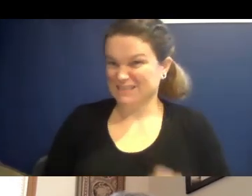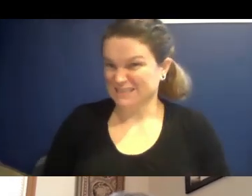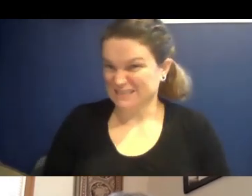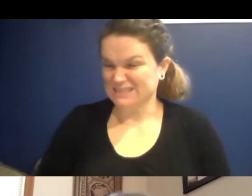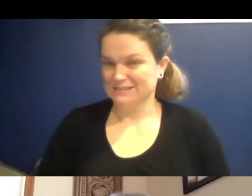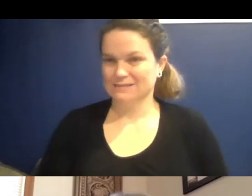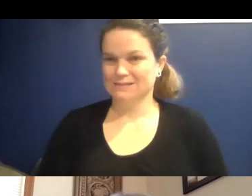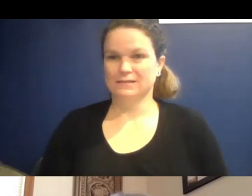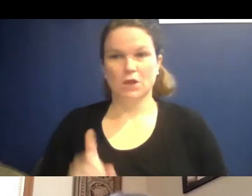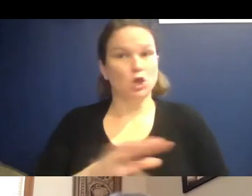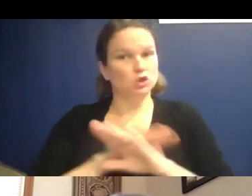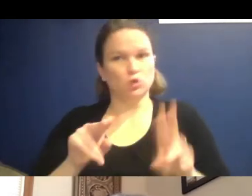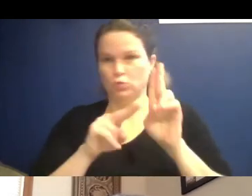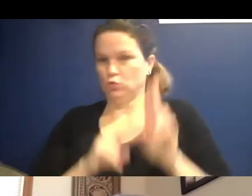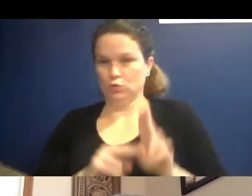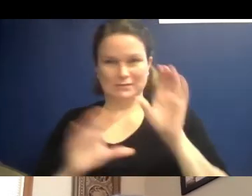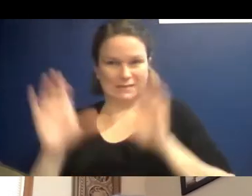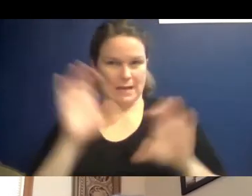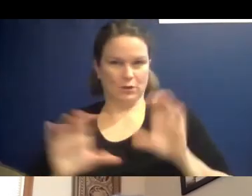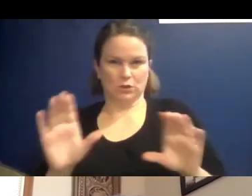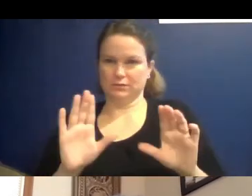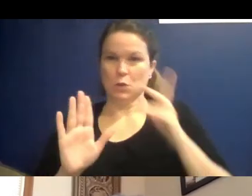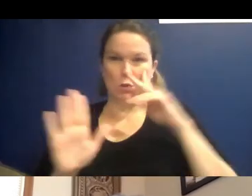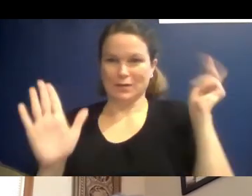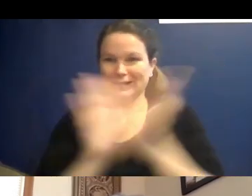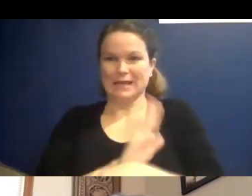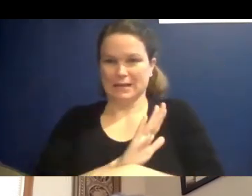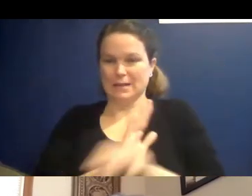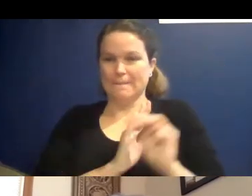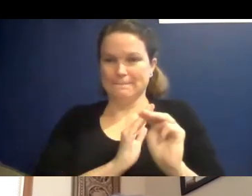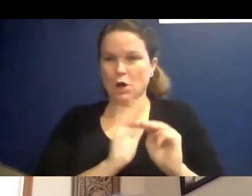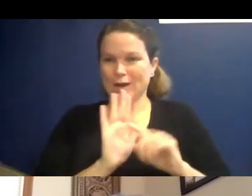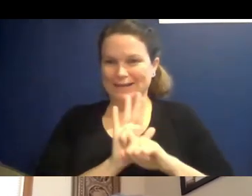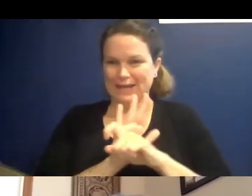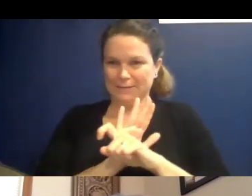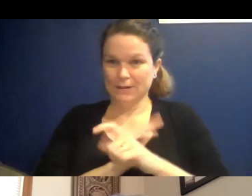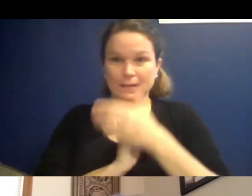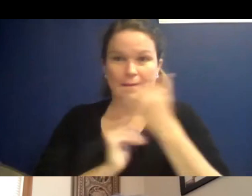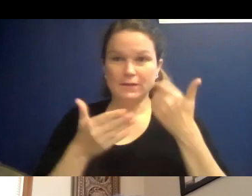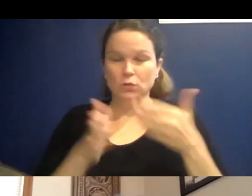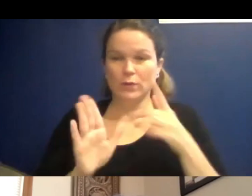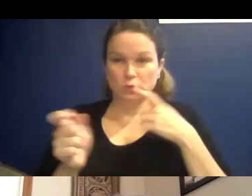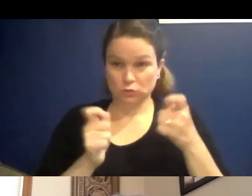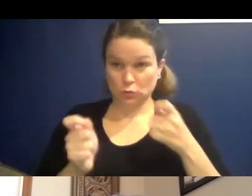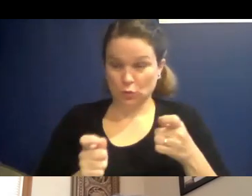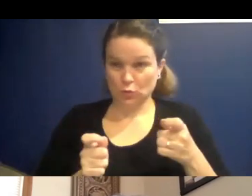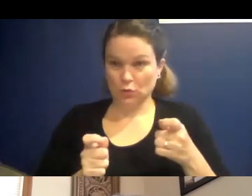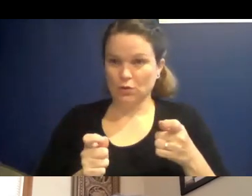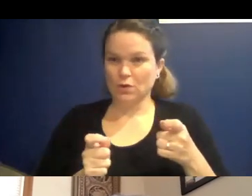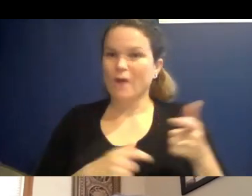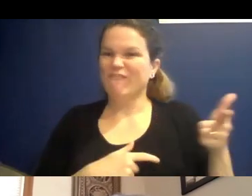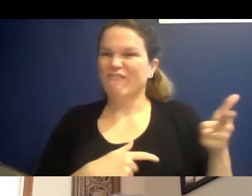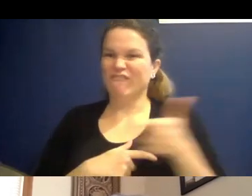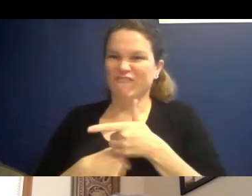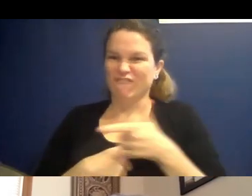Well, you don't want to use insecticides because you'll kill monarch caterpillars. So the best way to control aphids is to hose them off